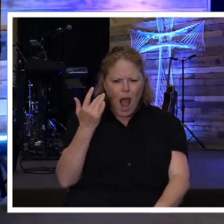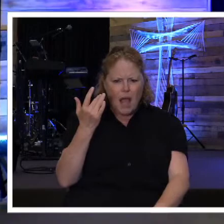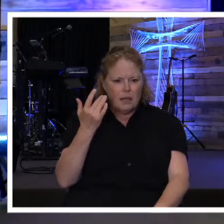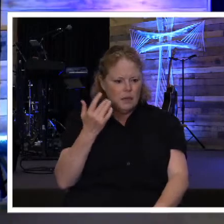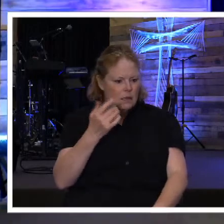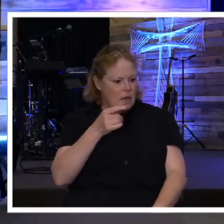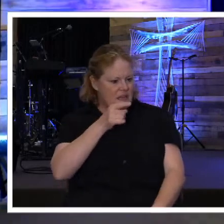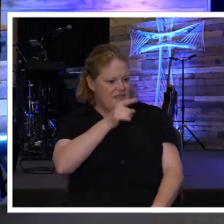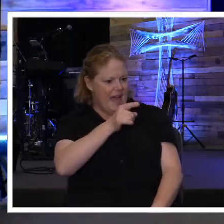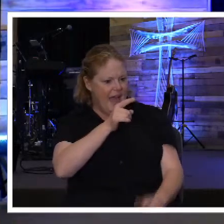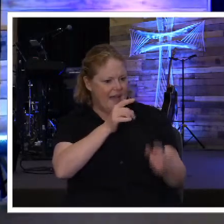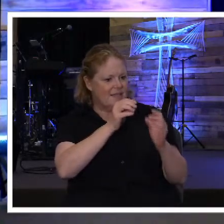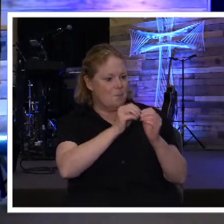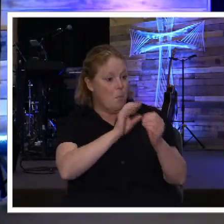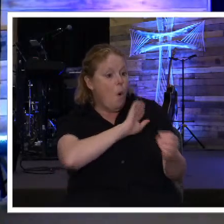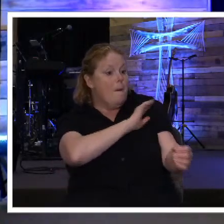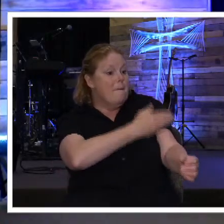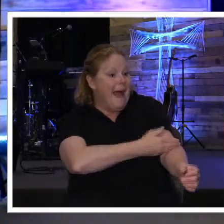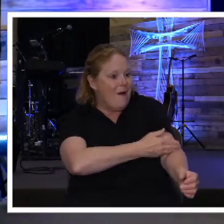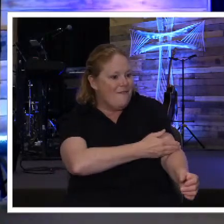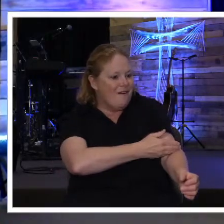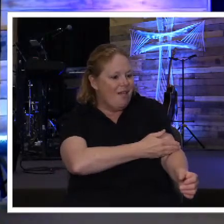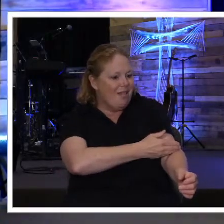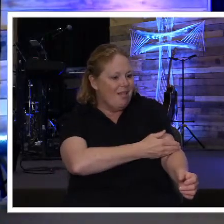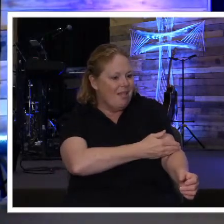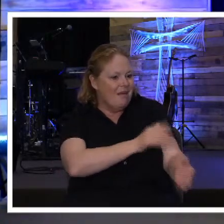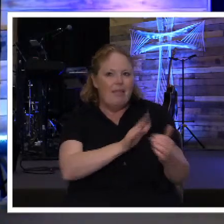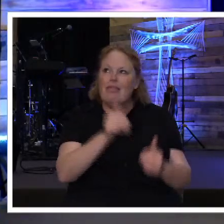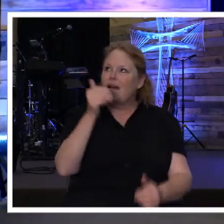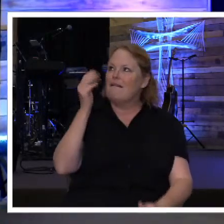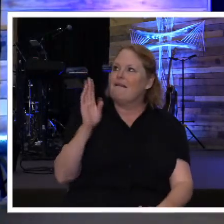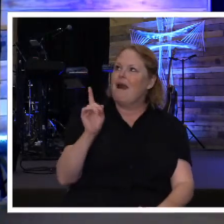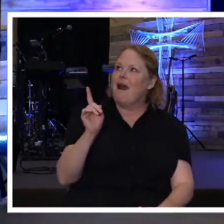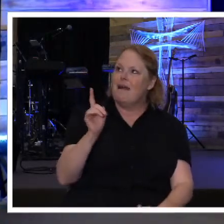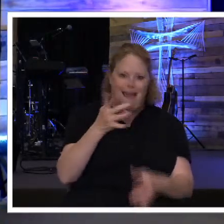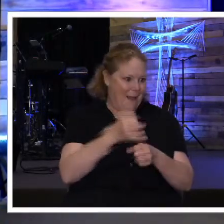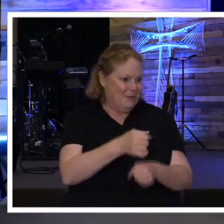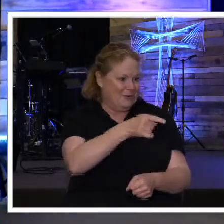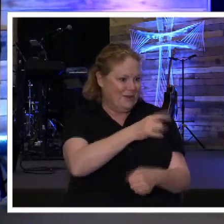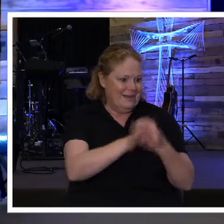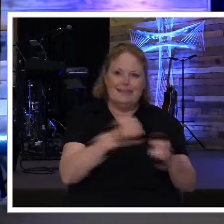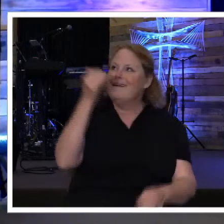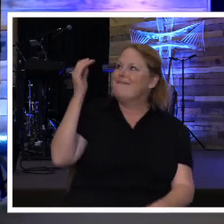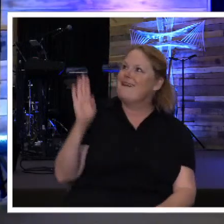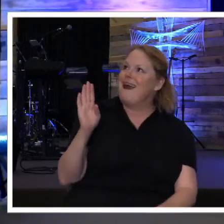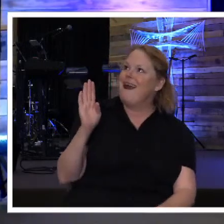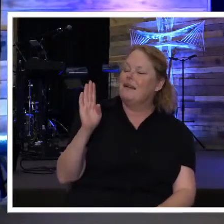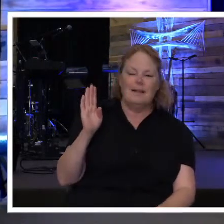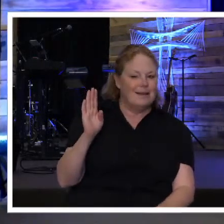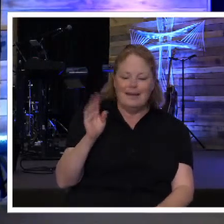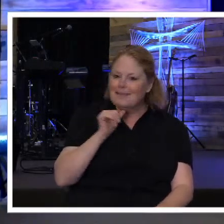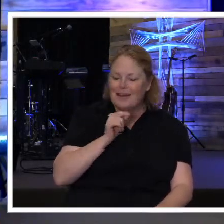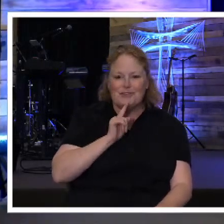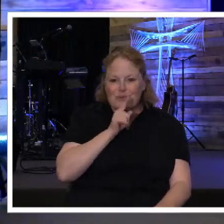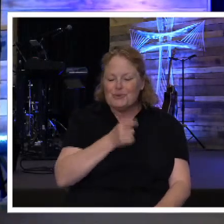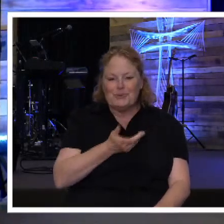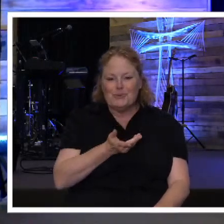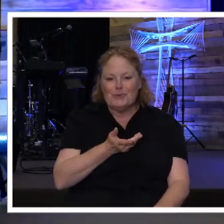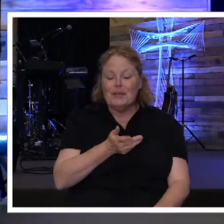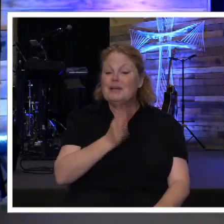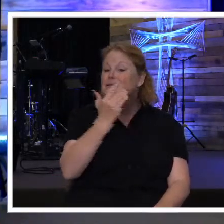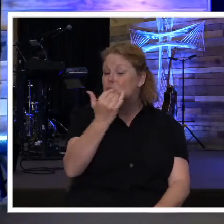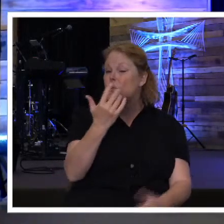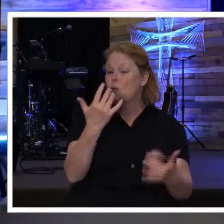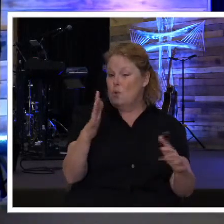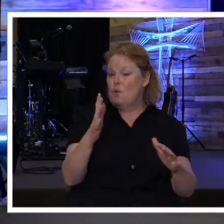more power than it really has. And we put our trust in it more than we put our trust in God. And so I conclude with